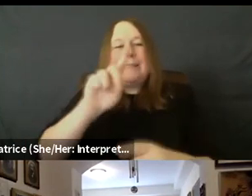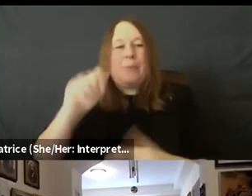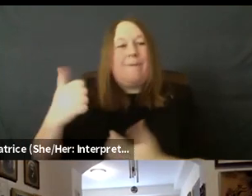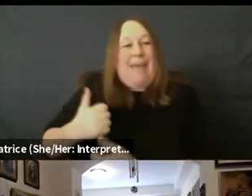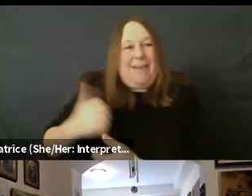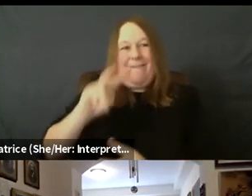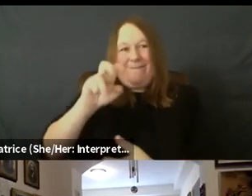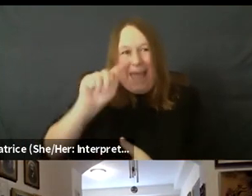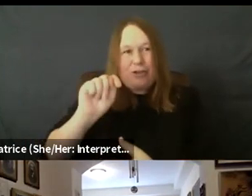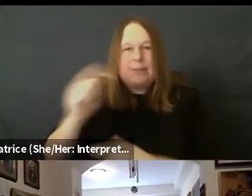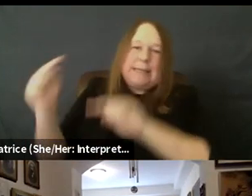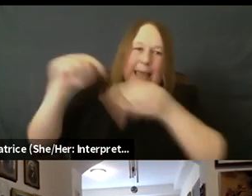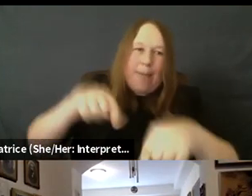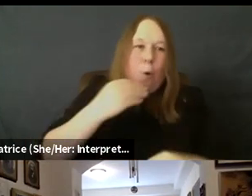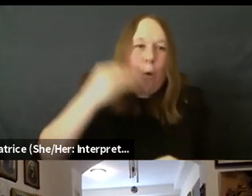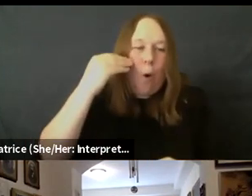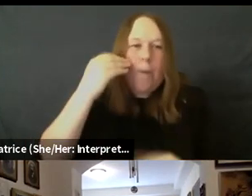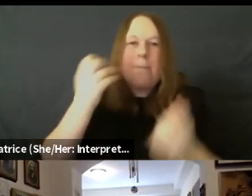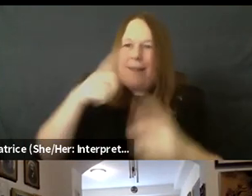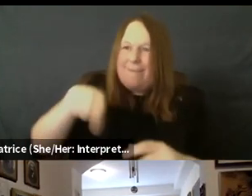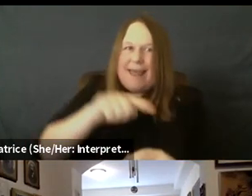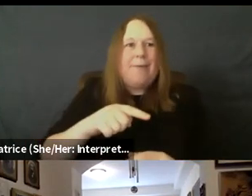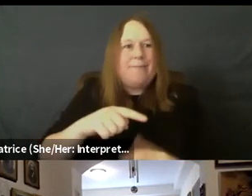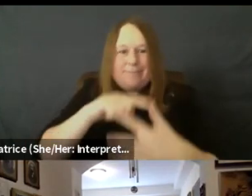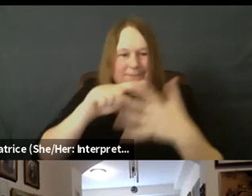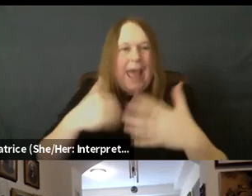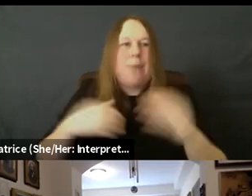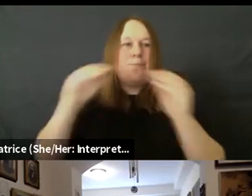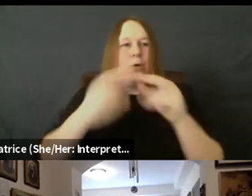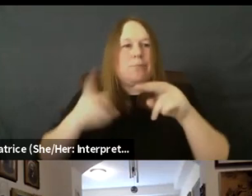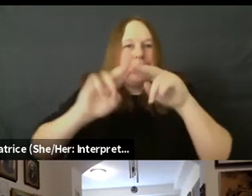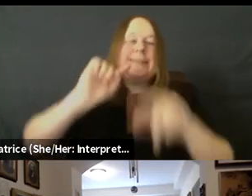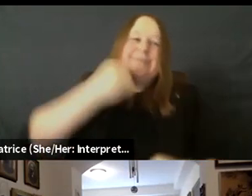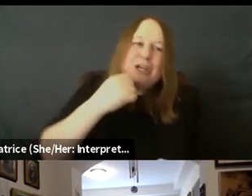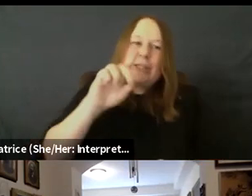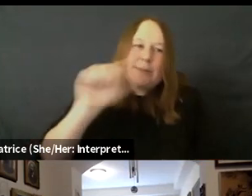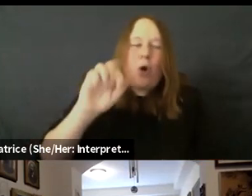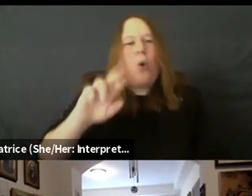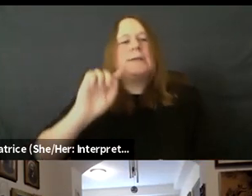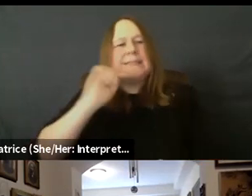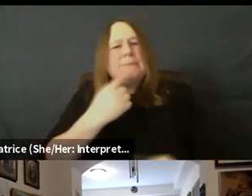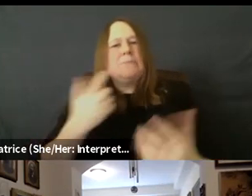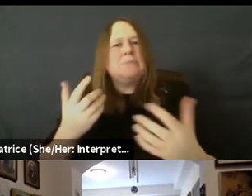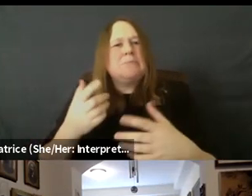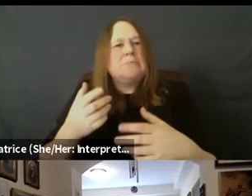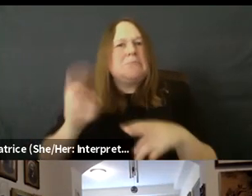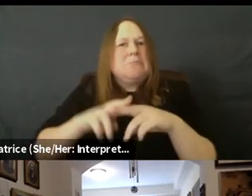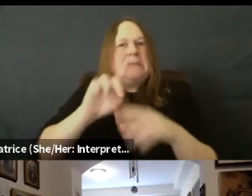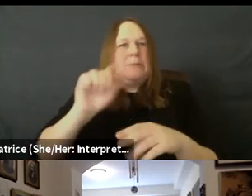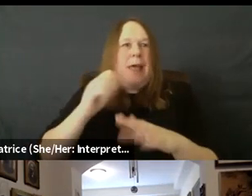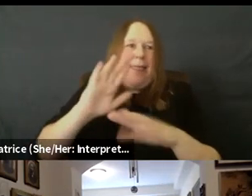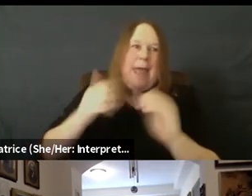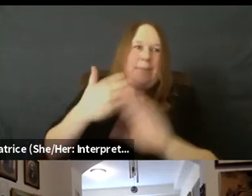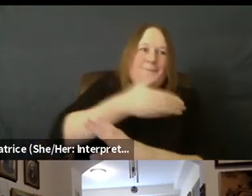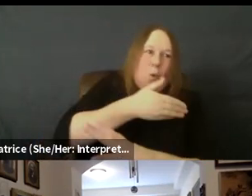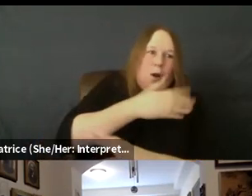veterans came home and many of them had more severe disabilities or significant disabilities than previously